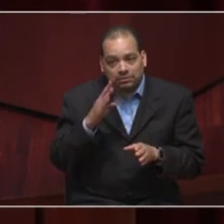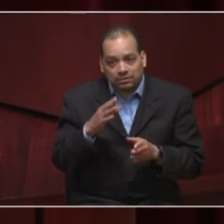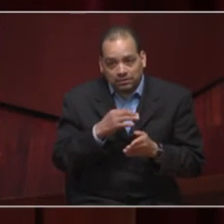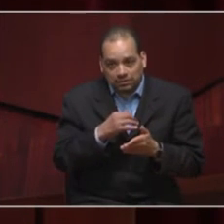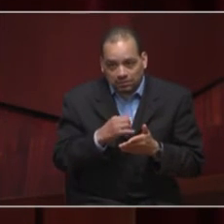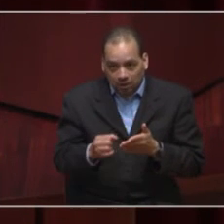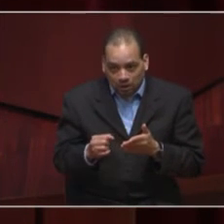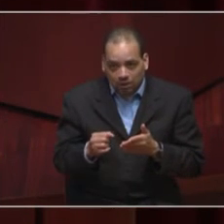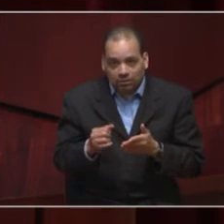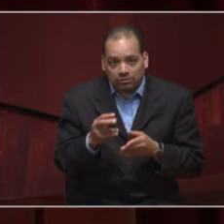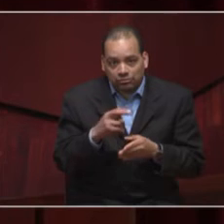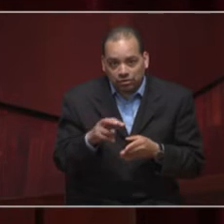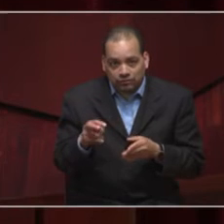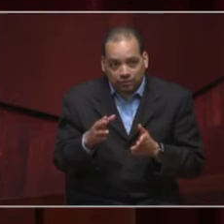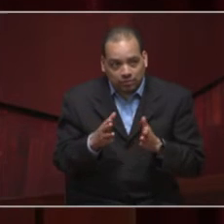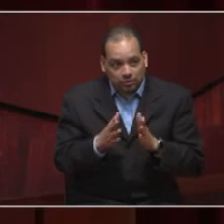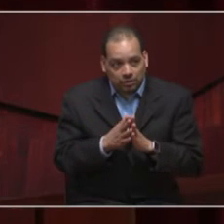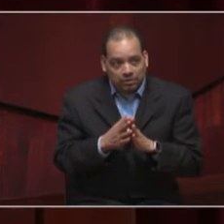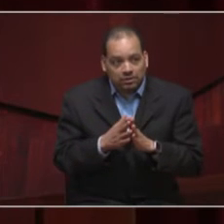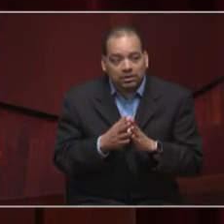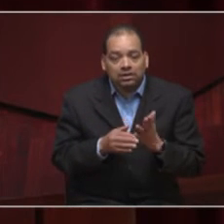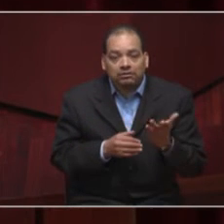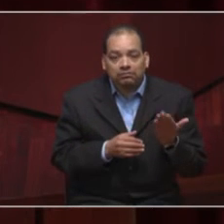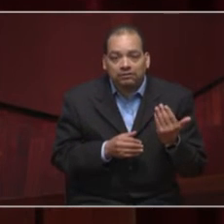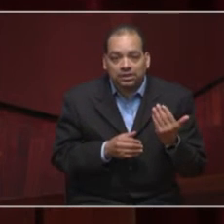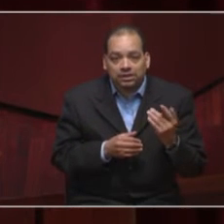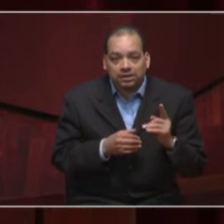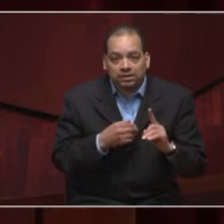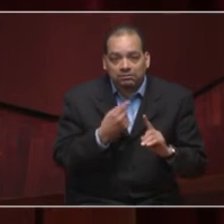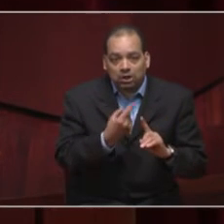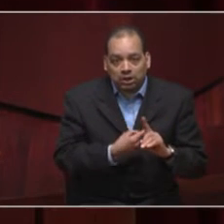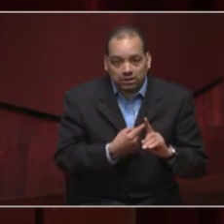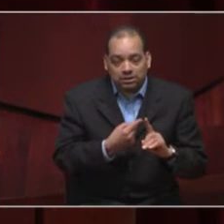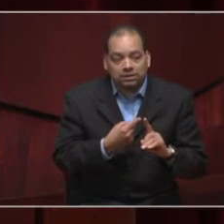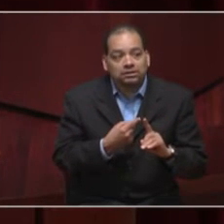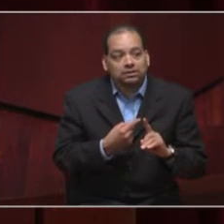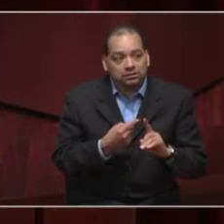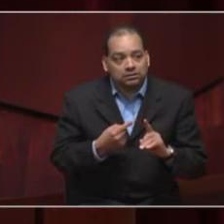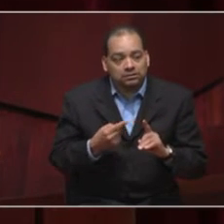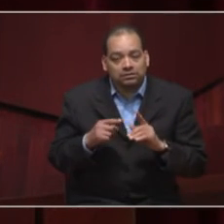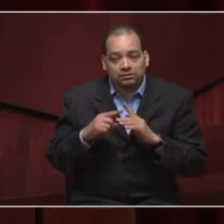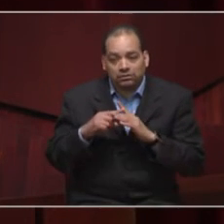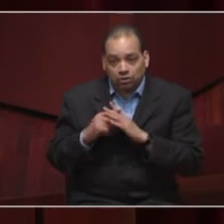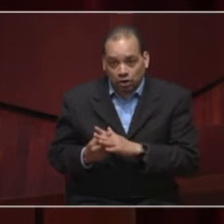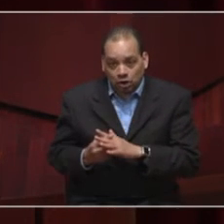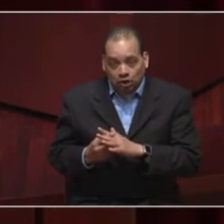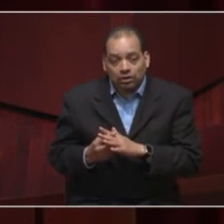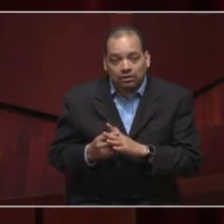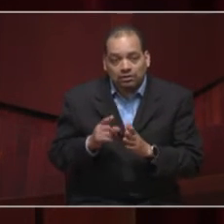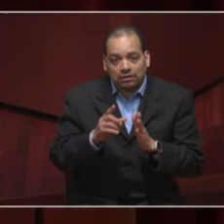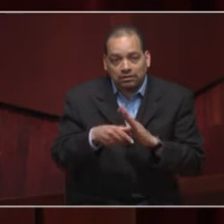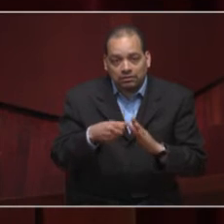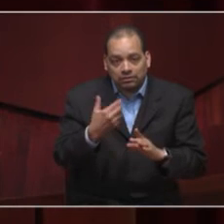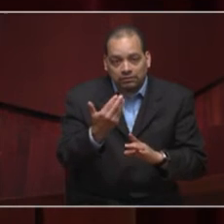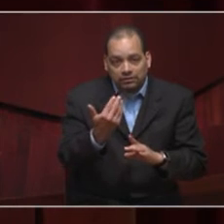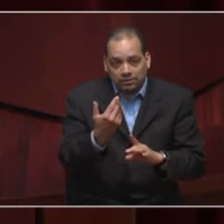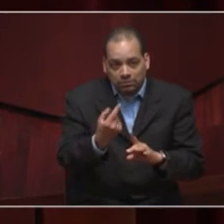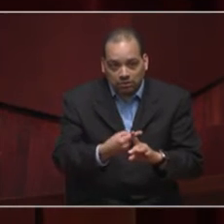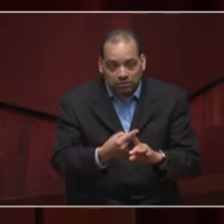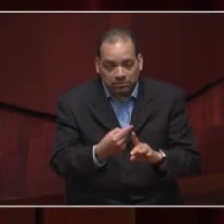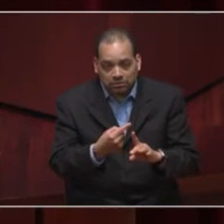unquote, expire 15 months after they are created if they were created by